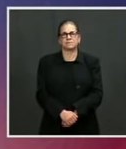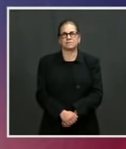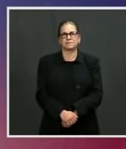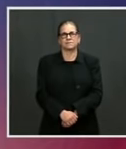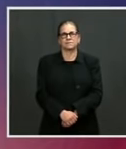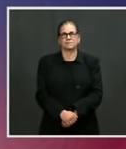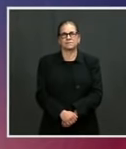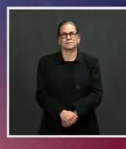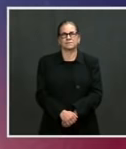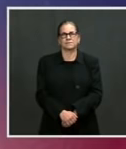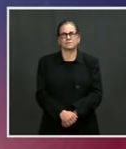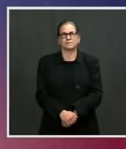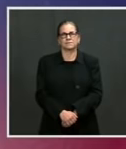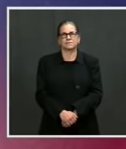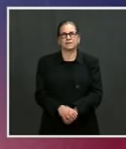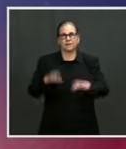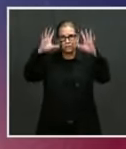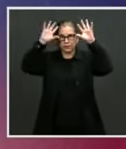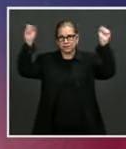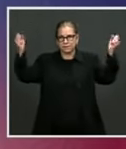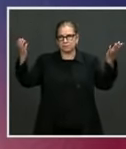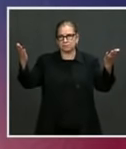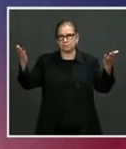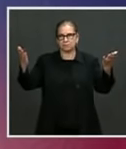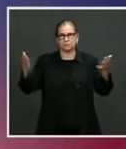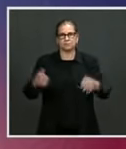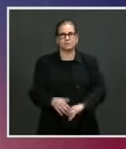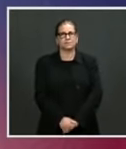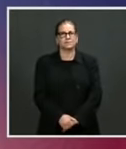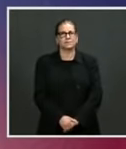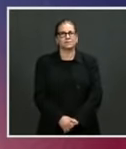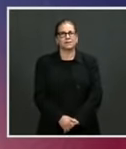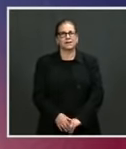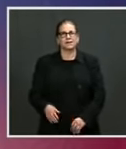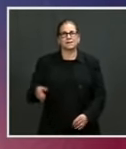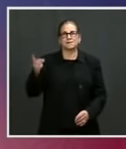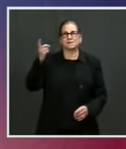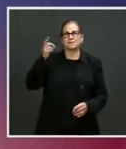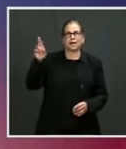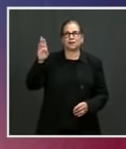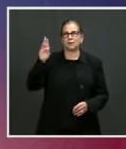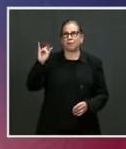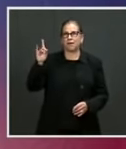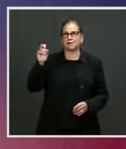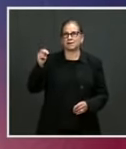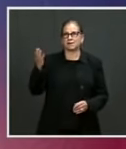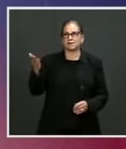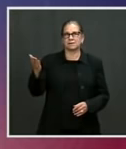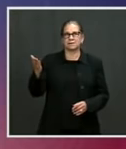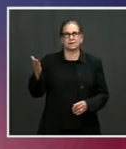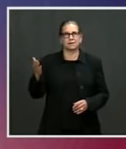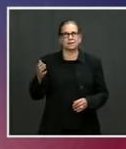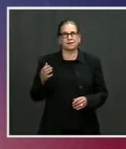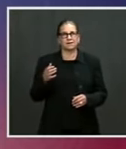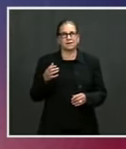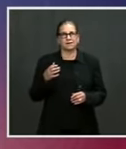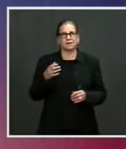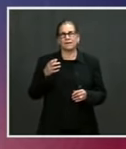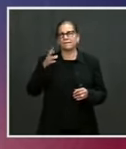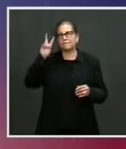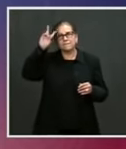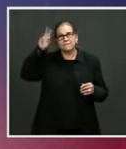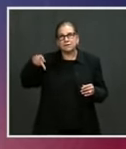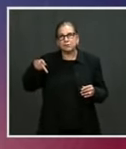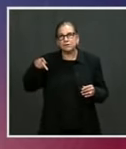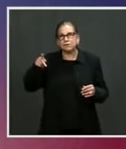Mr. President, Dr. Biden, Madam Vice President, Mr. Imhoff,